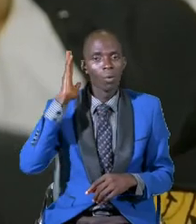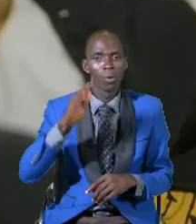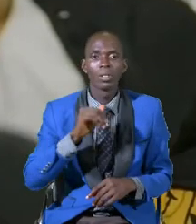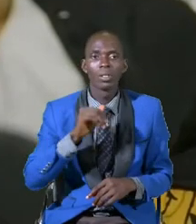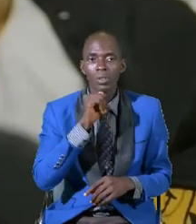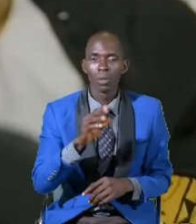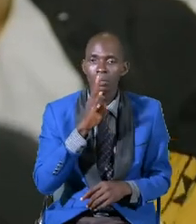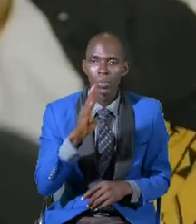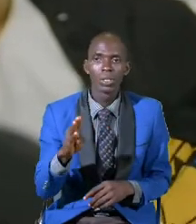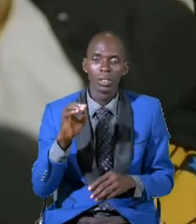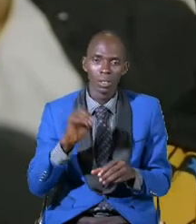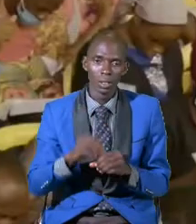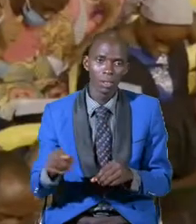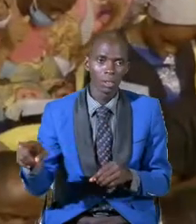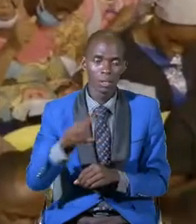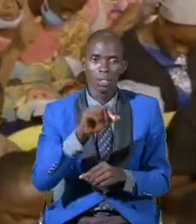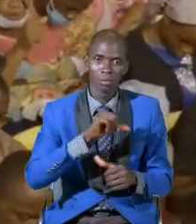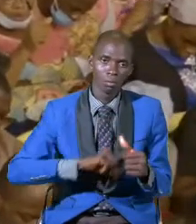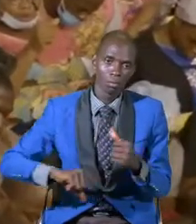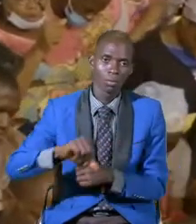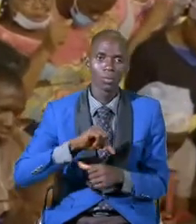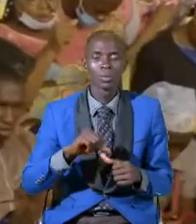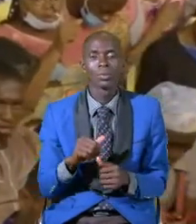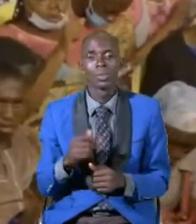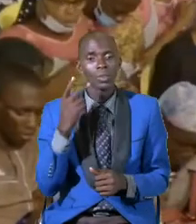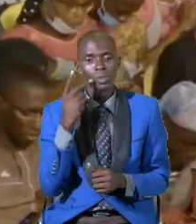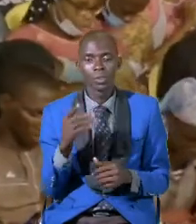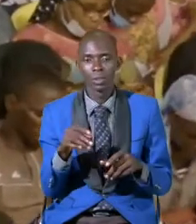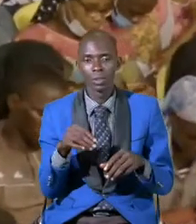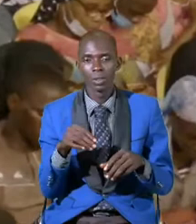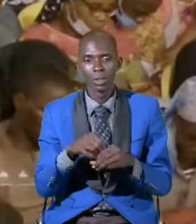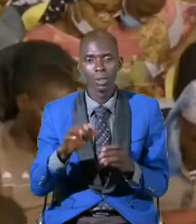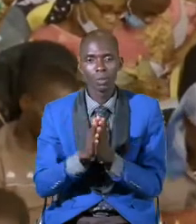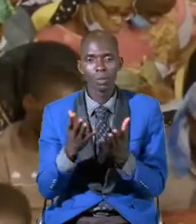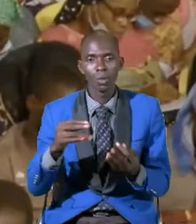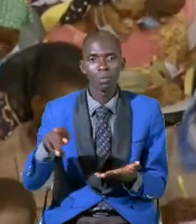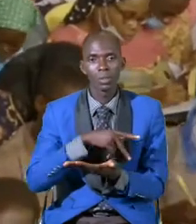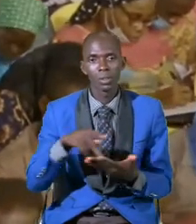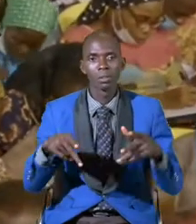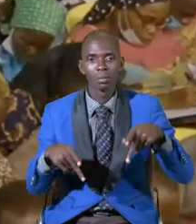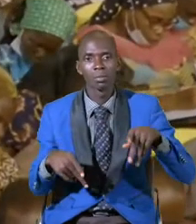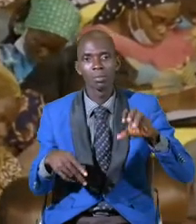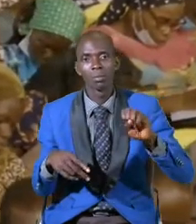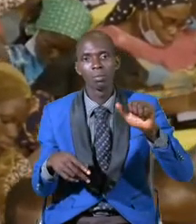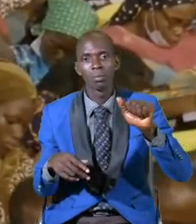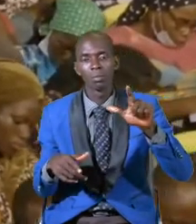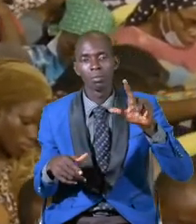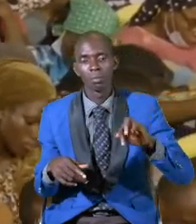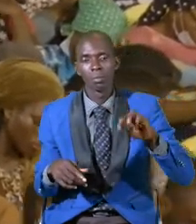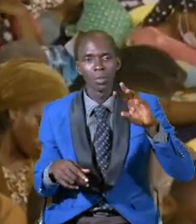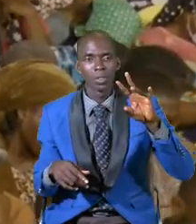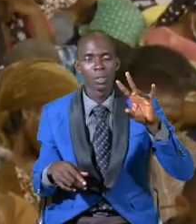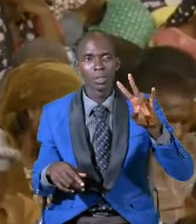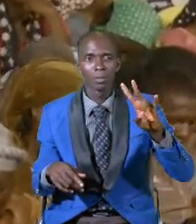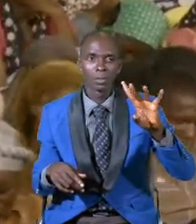their company. Hey, look at some like that. Psalm 78, and I'm reading from verse